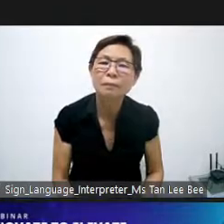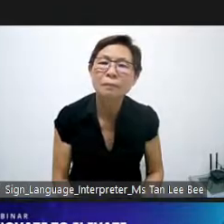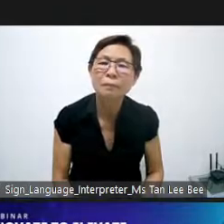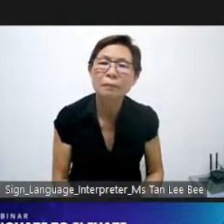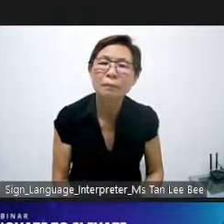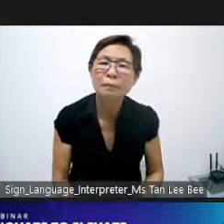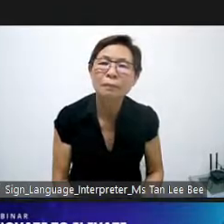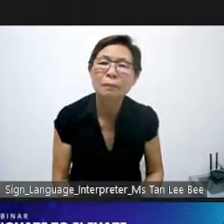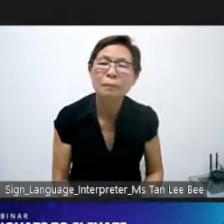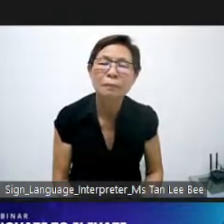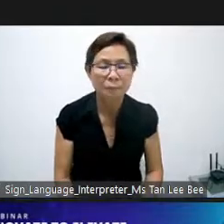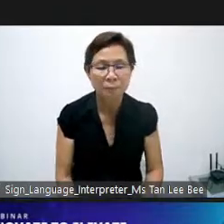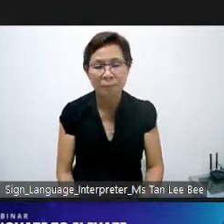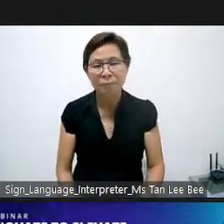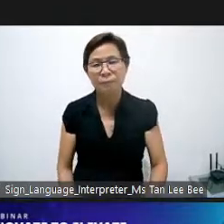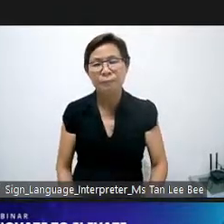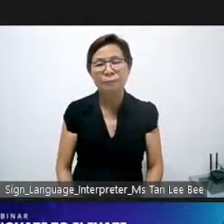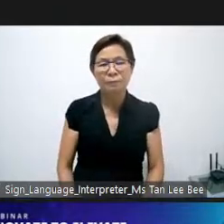Okay.